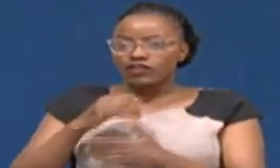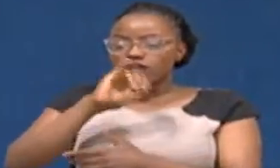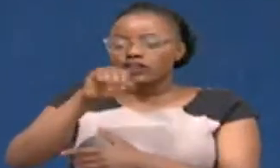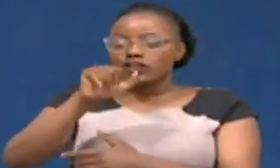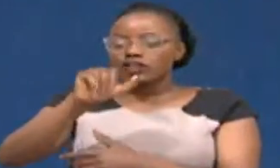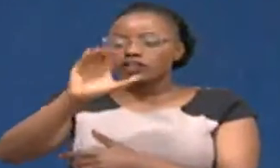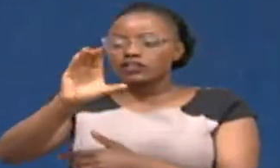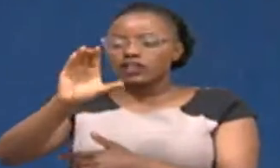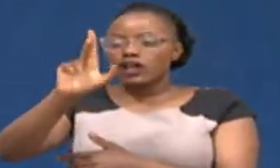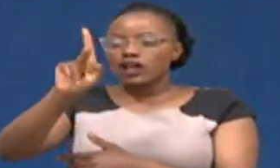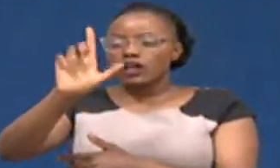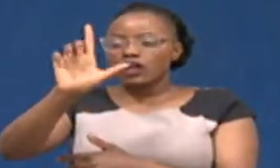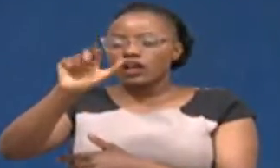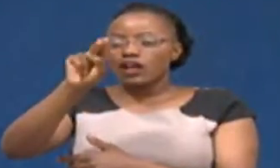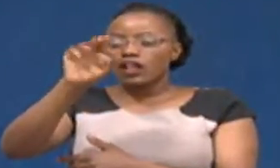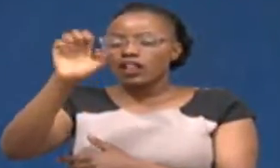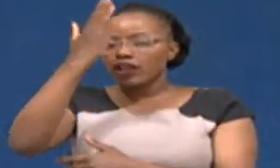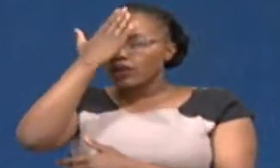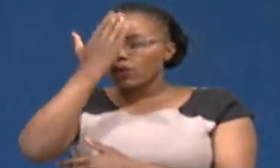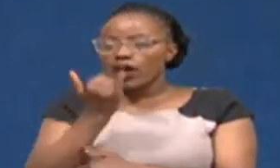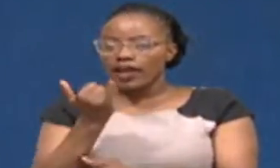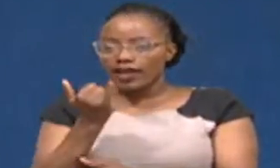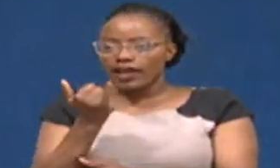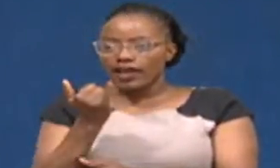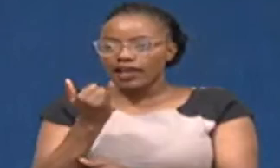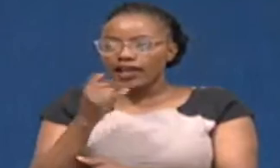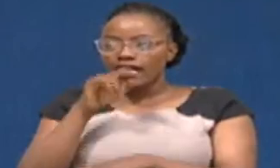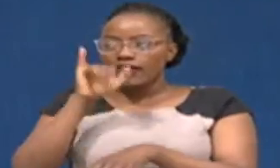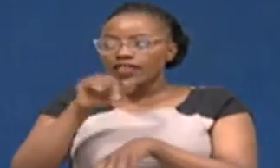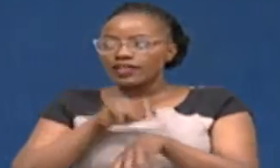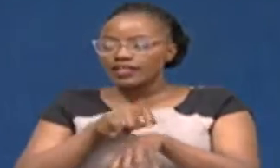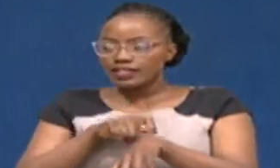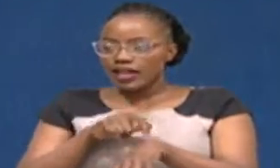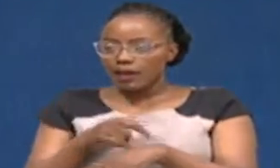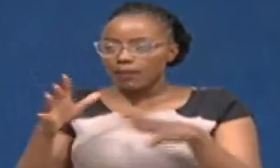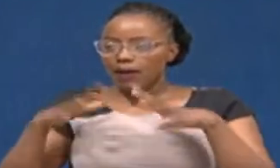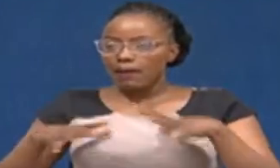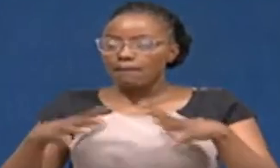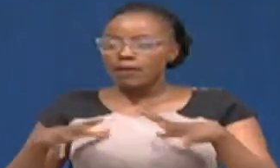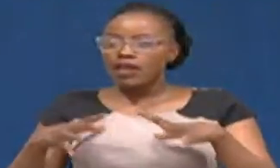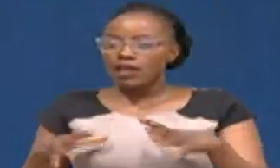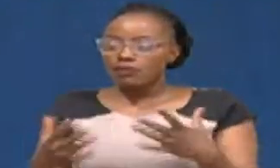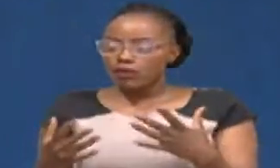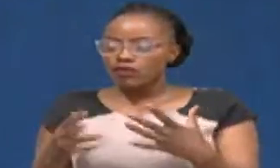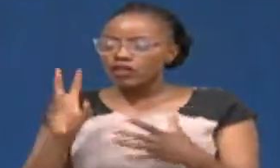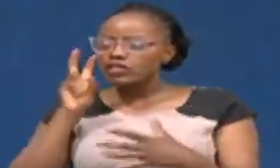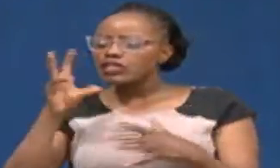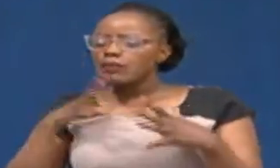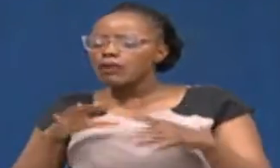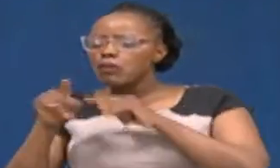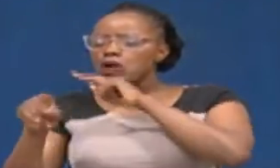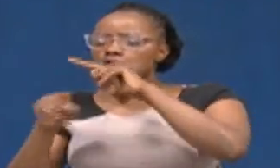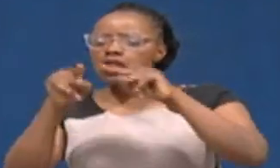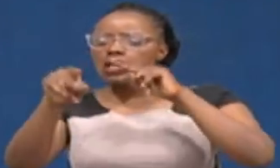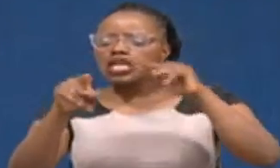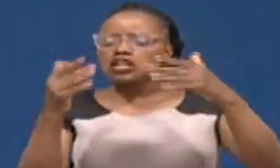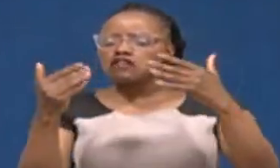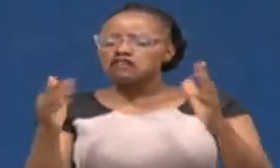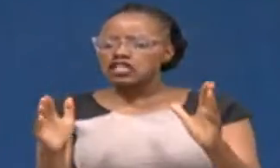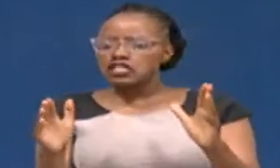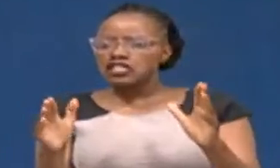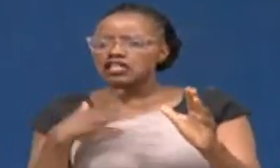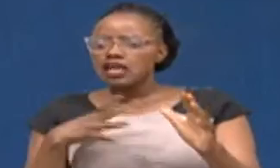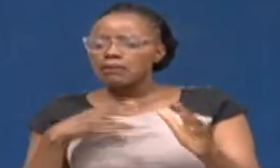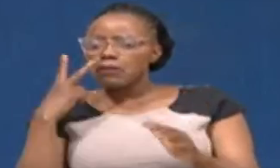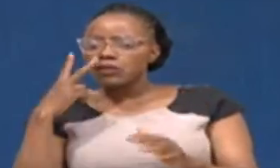Jacqueline Tere, because at that time, people saw people who were killed, people